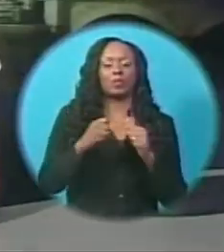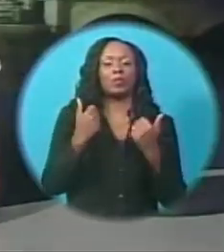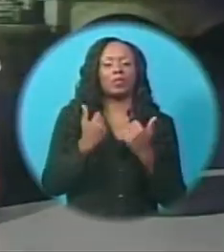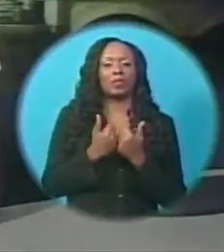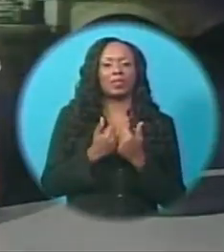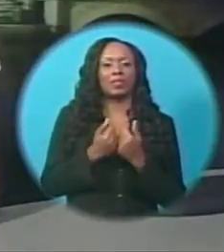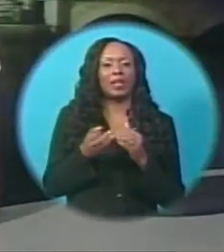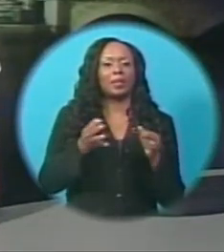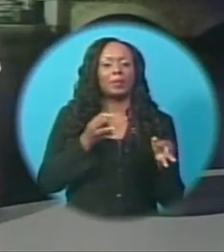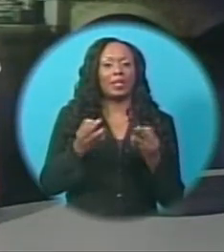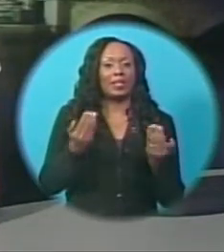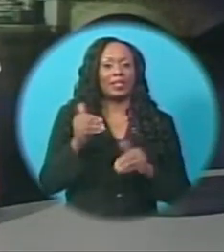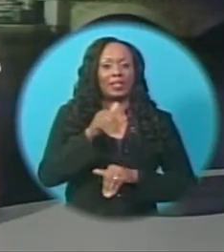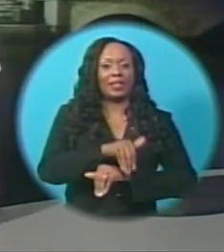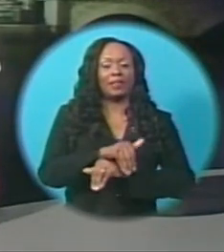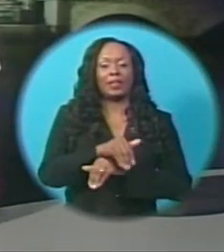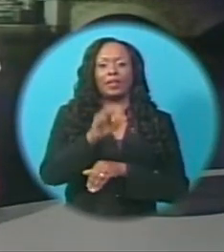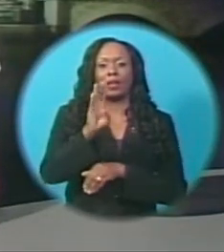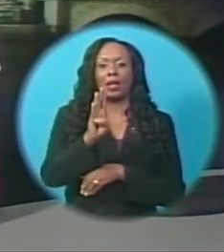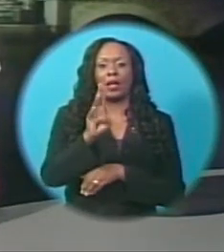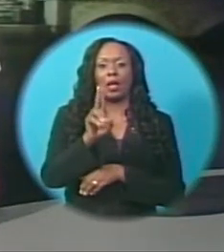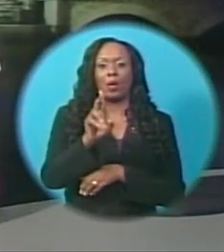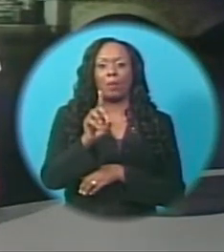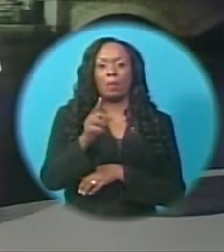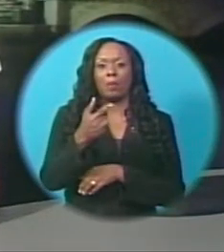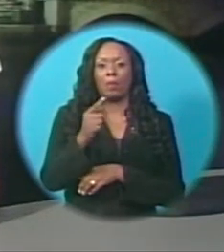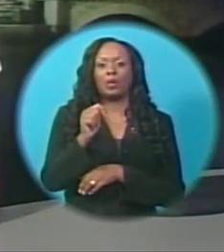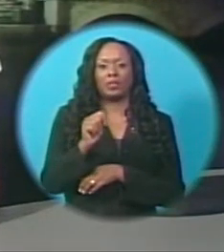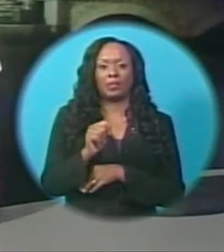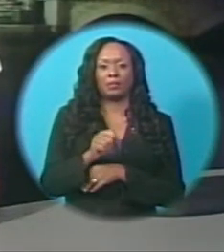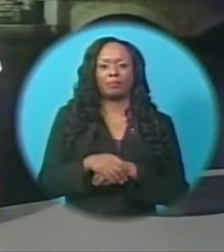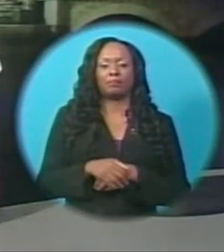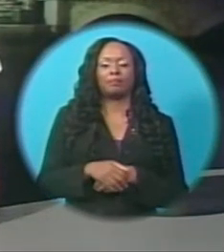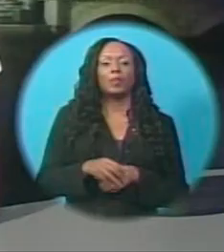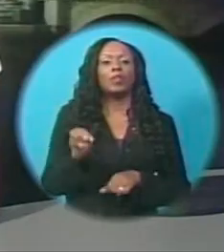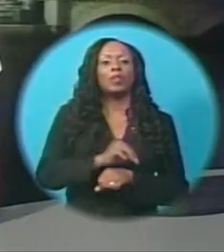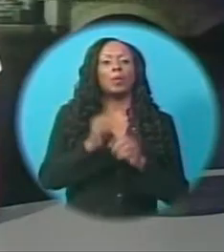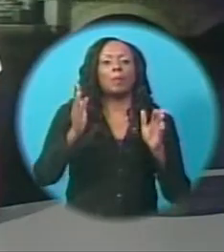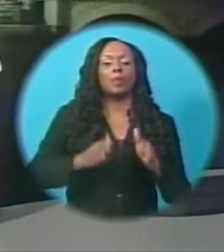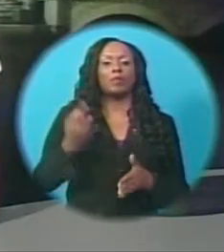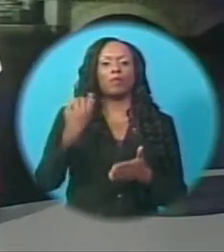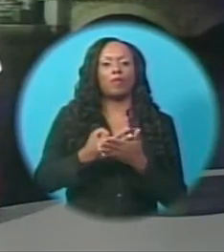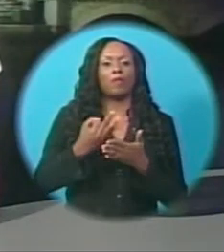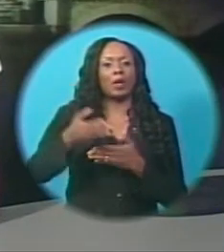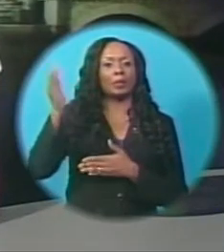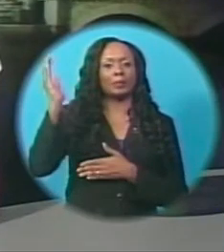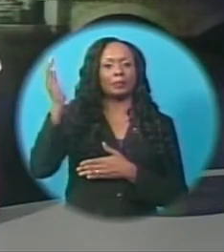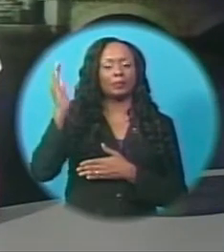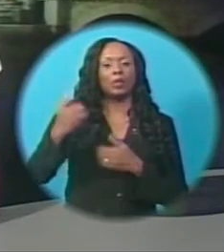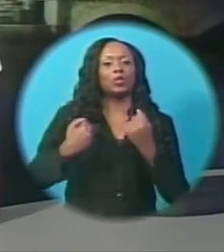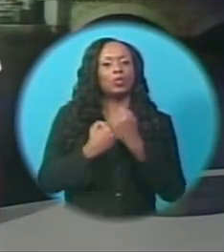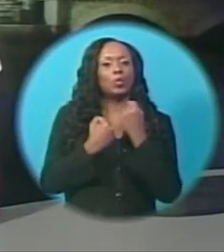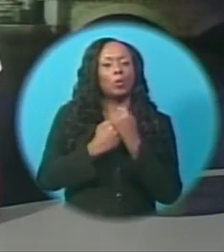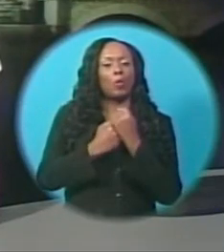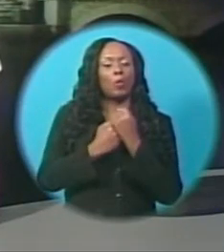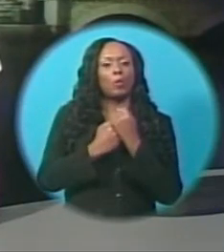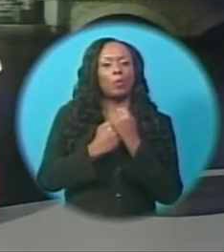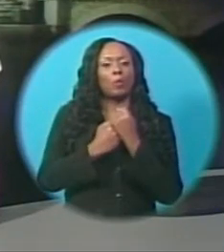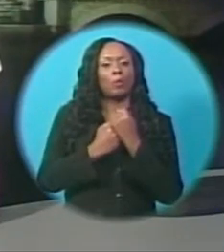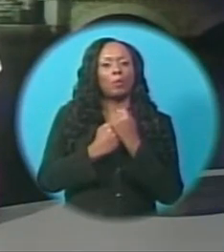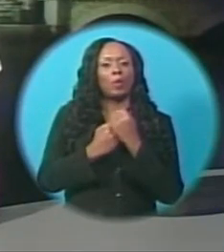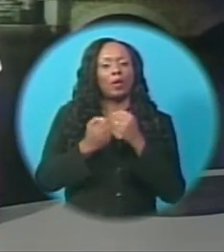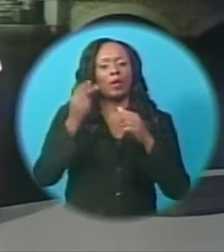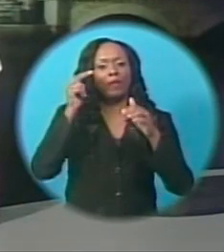budget by Finance Minister Chris Sinclair. She says Mr. Sinclair's proposals support the vision of those in the sector. Ms. Holder says government